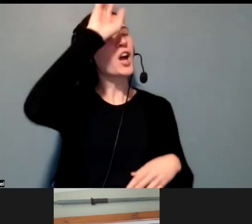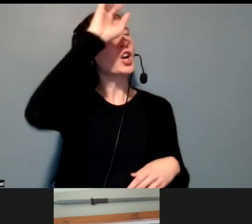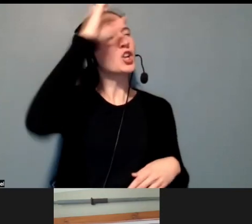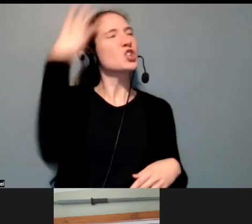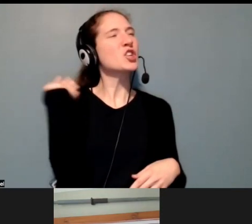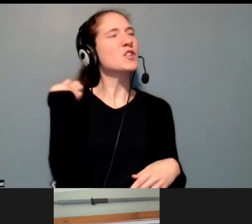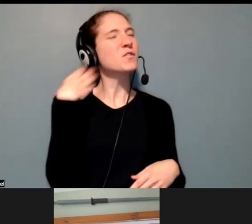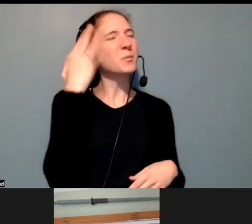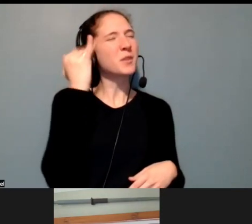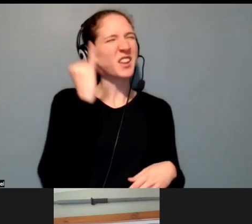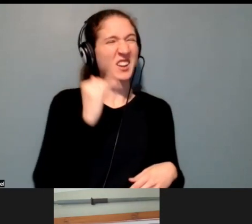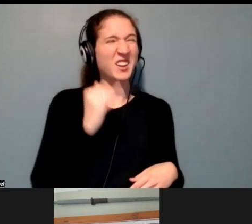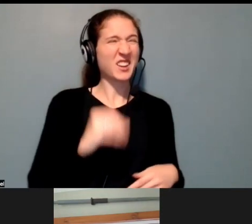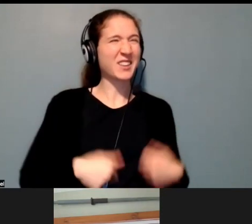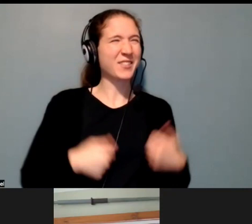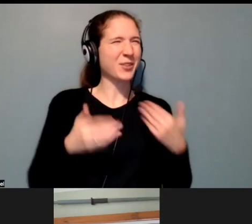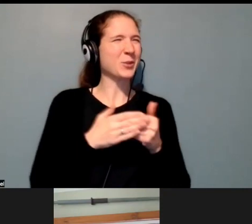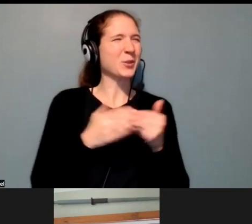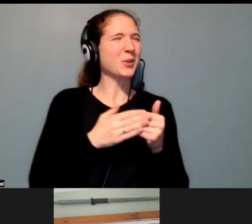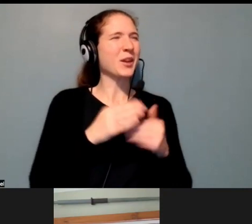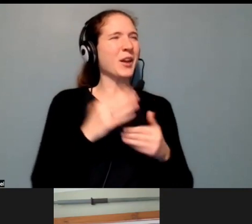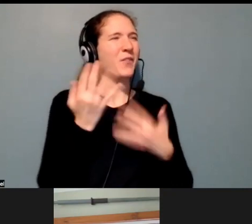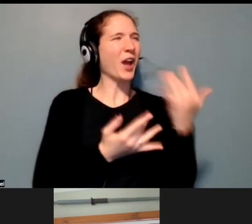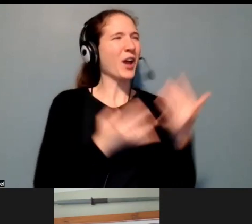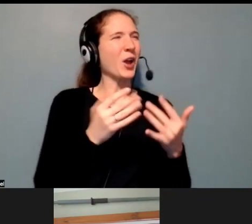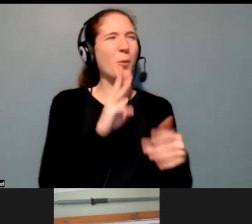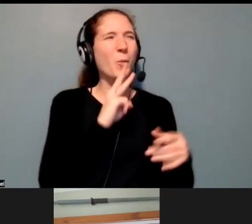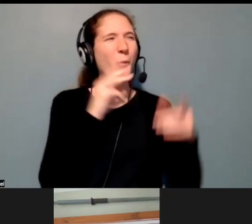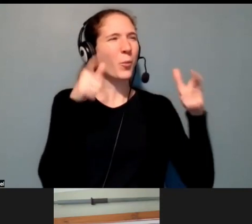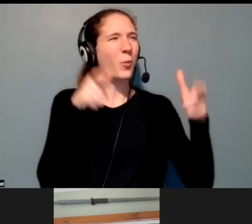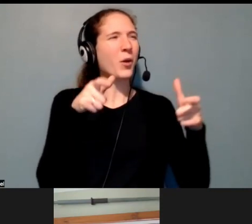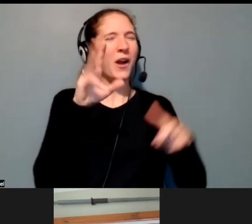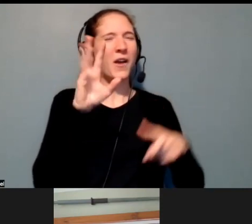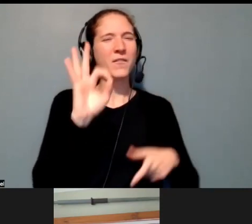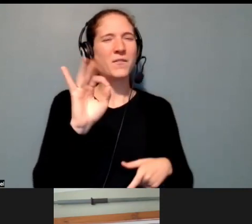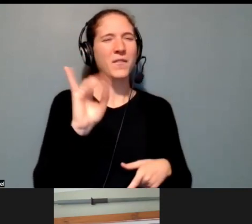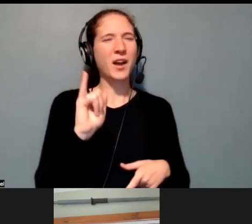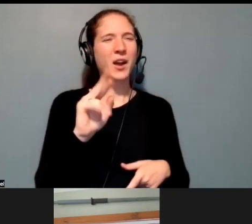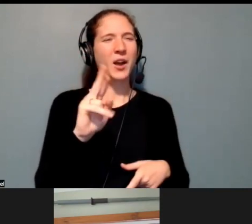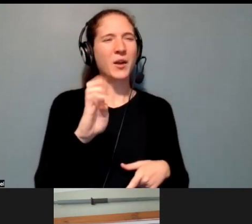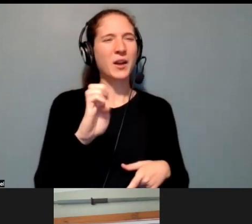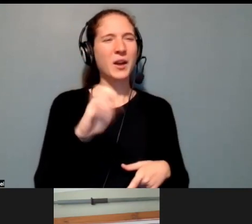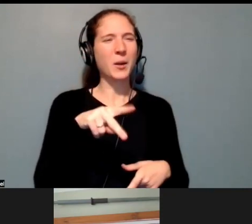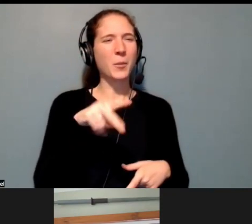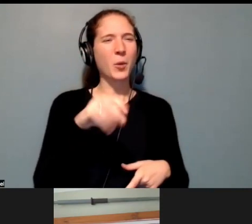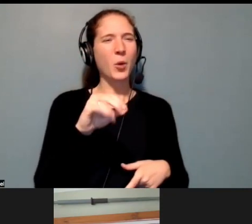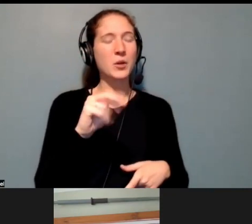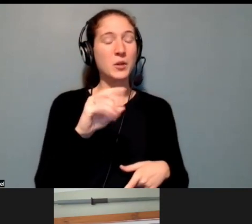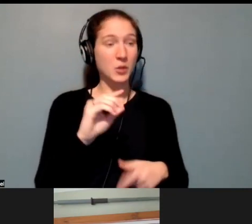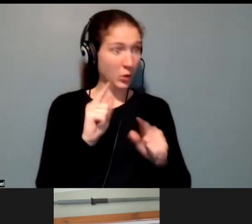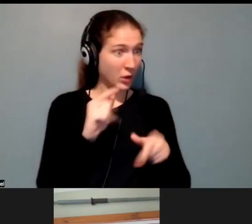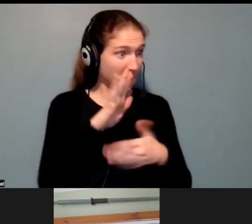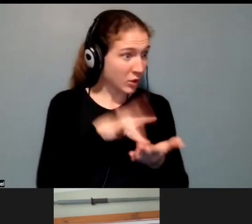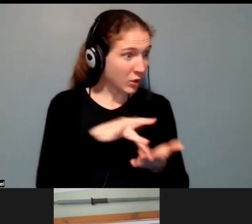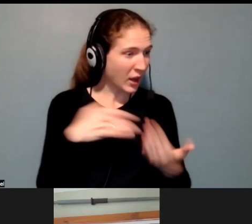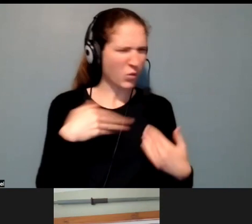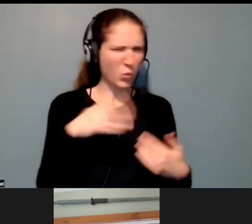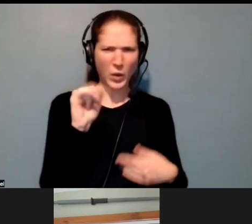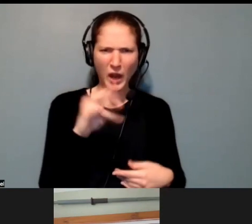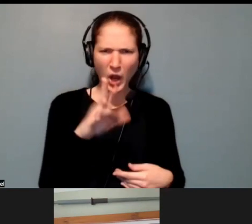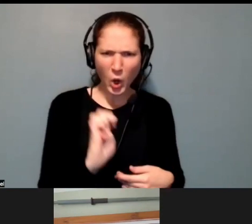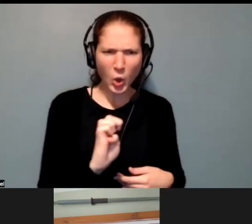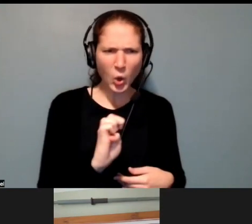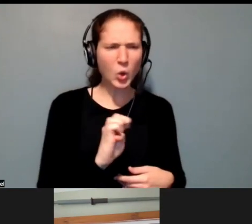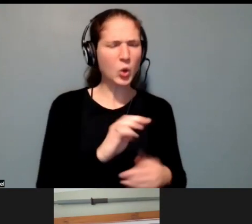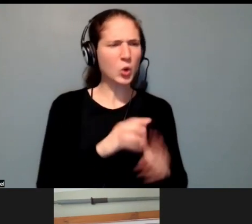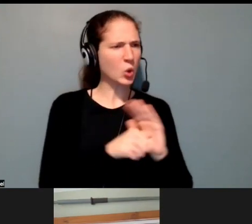So we did that. We worked with the Turtle Survival Alliance, and we went to their center where they have some of the rarest turtles in the world in insurance colonies. They're